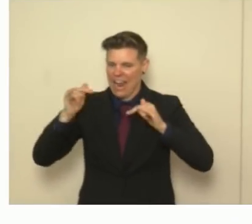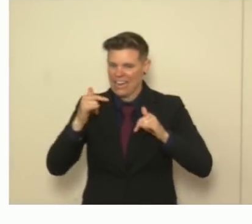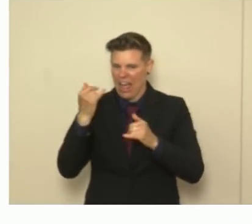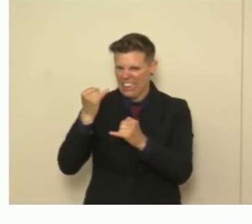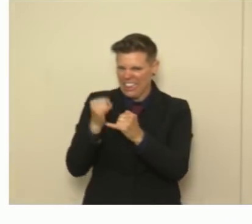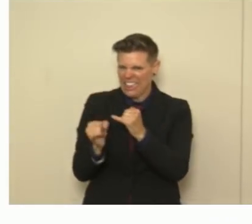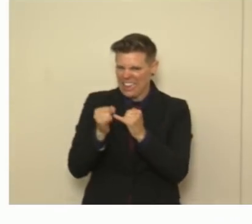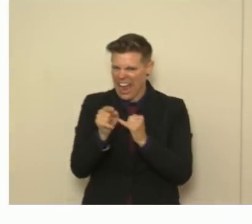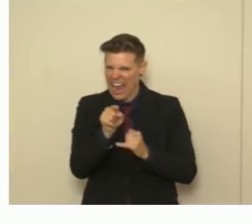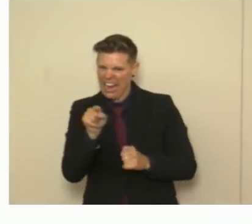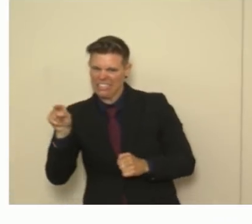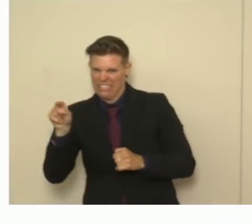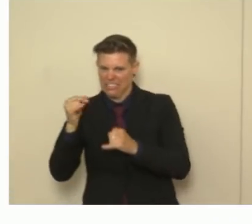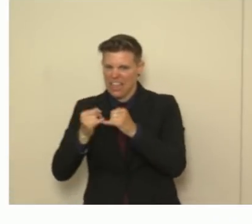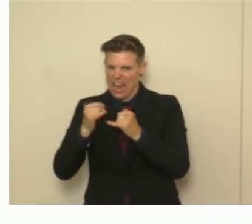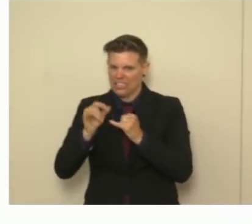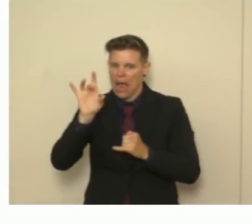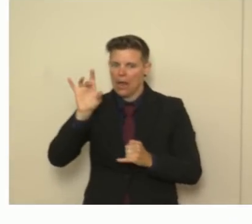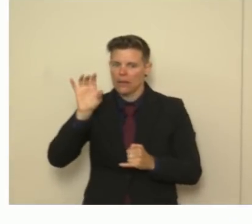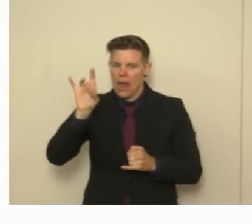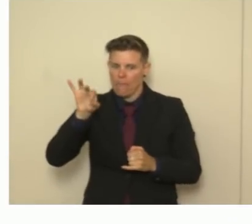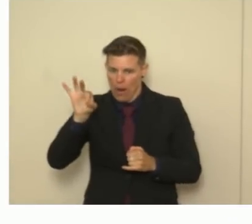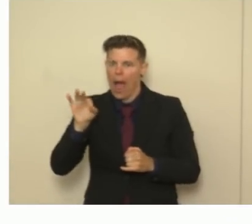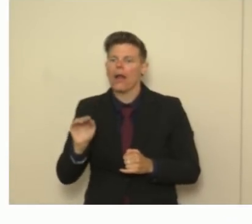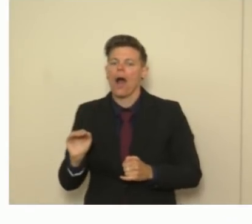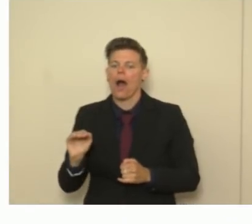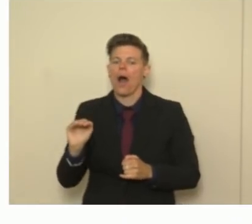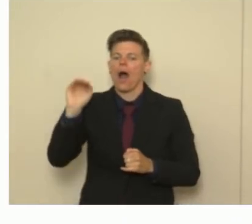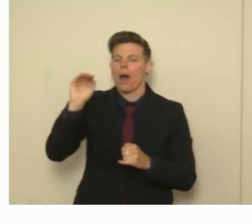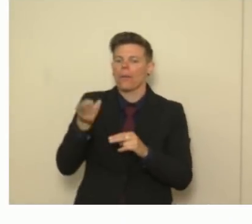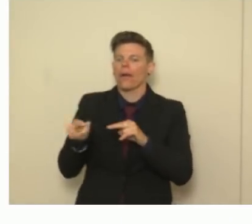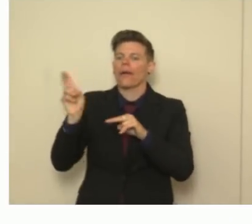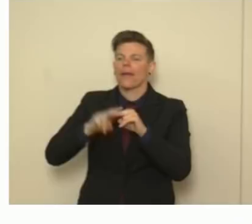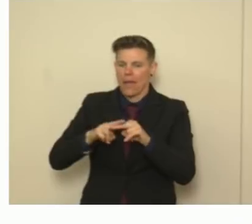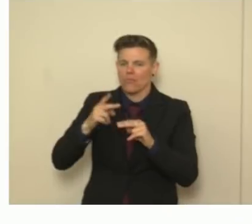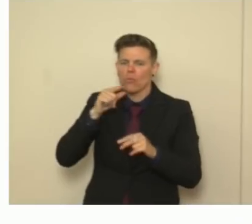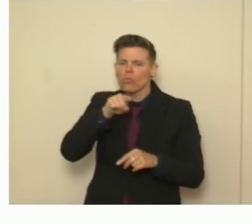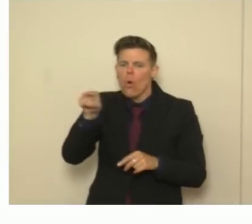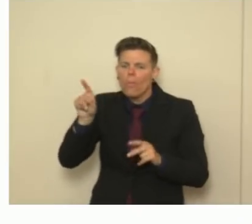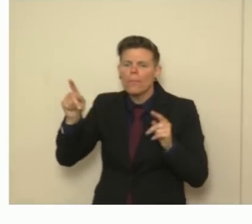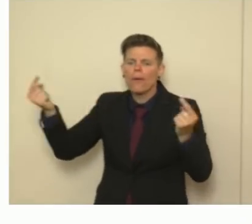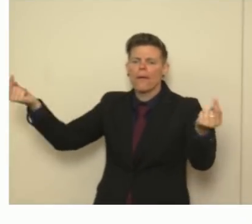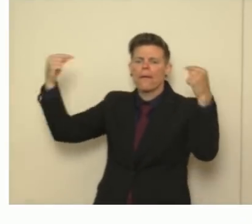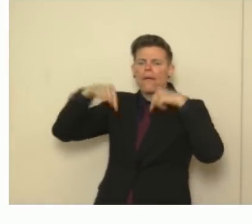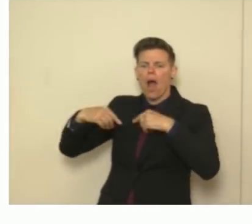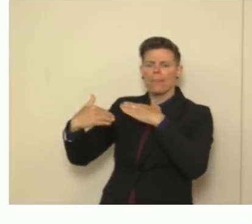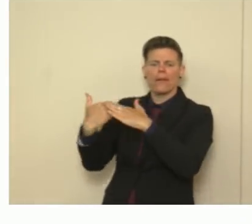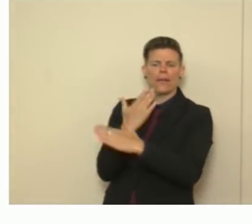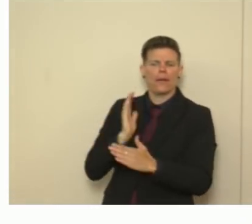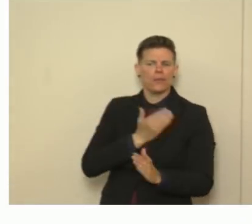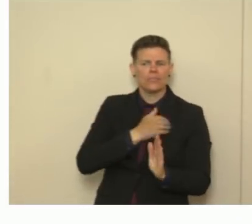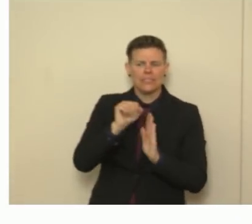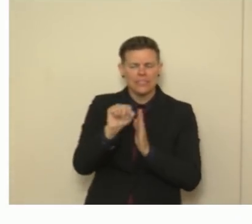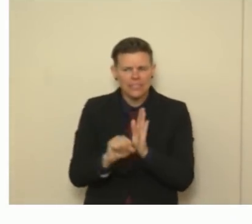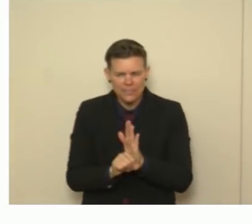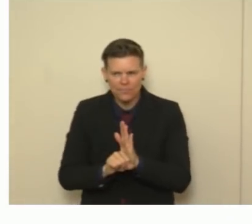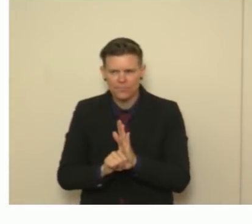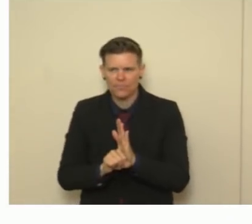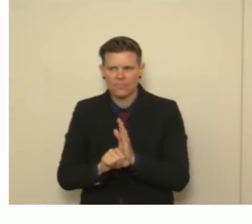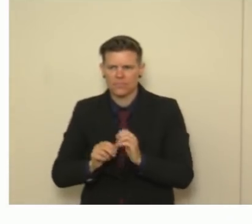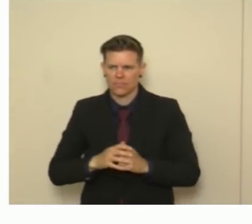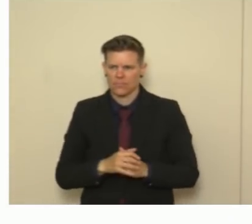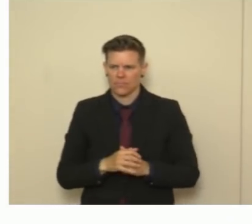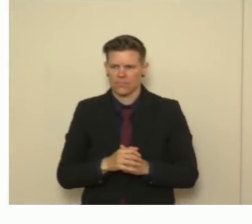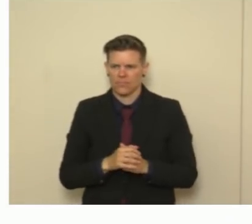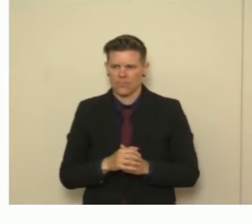of our cases were from folks who had come here from out of state. Now, the flip side of that is, what about New Mexicans? Are